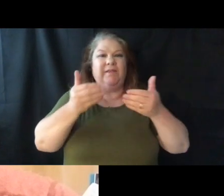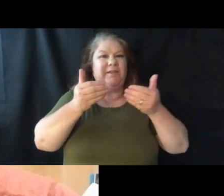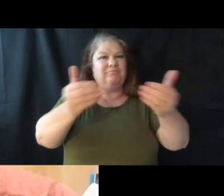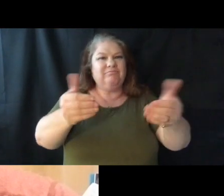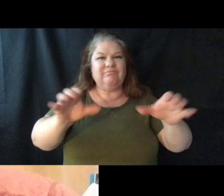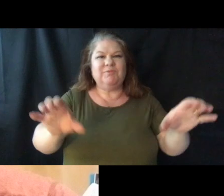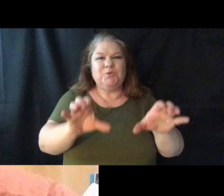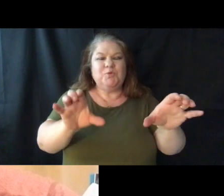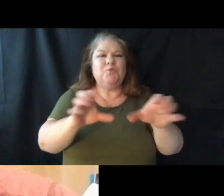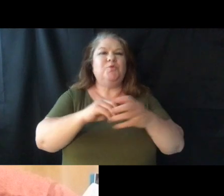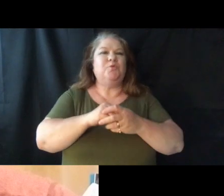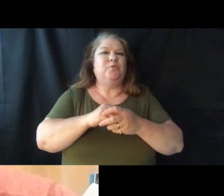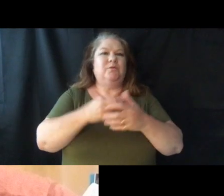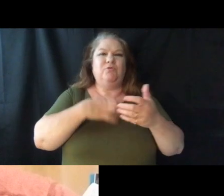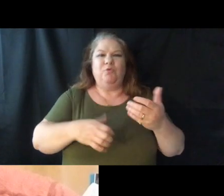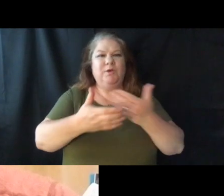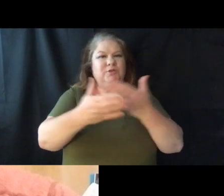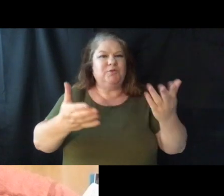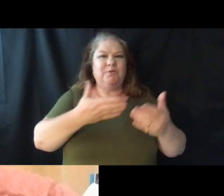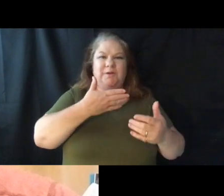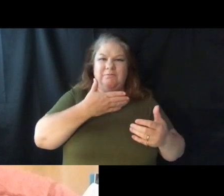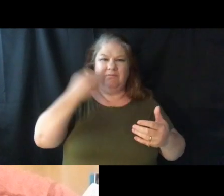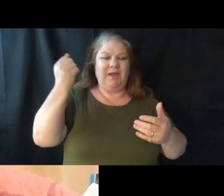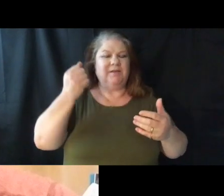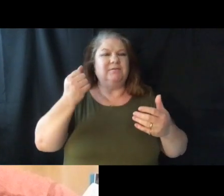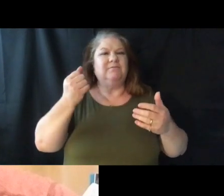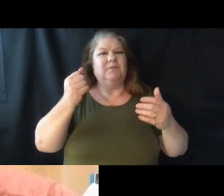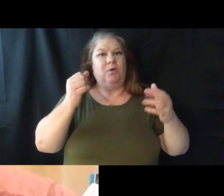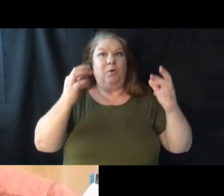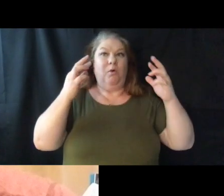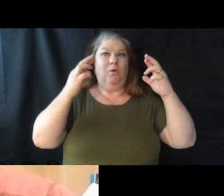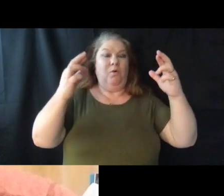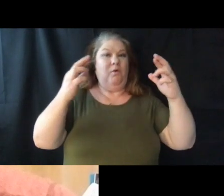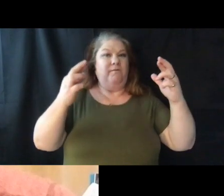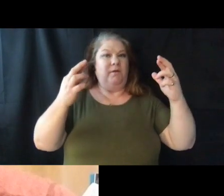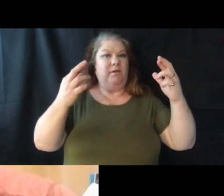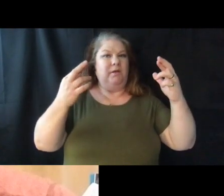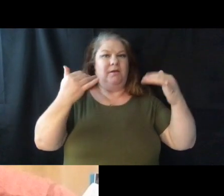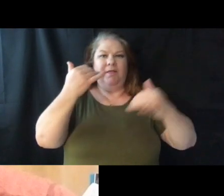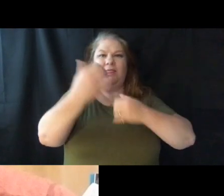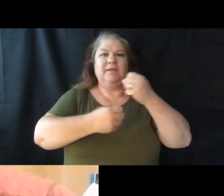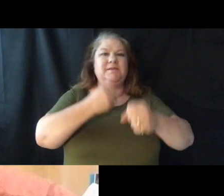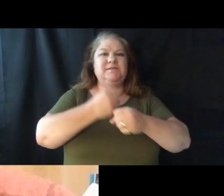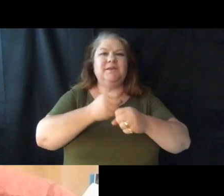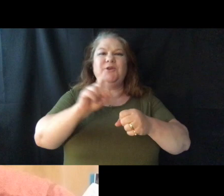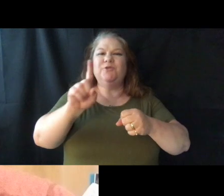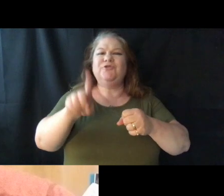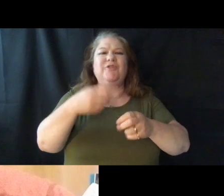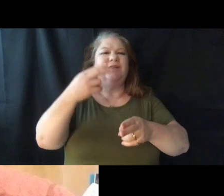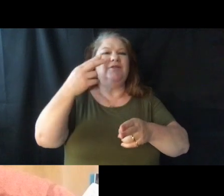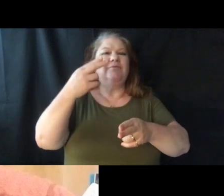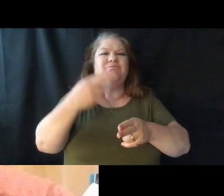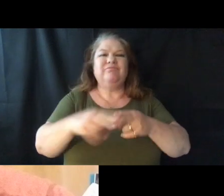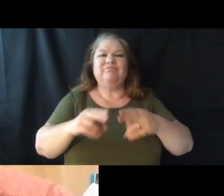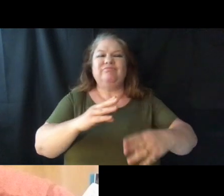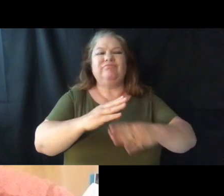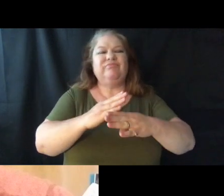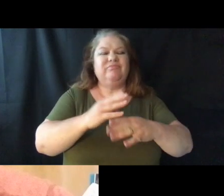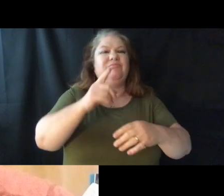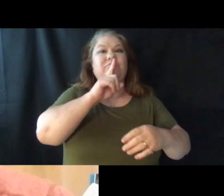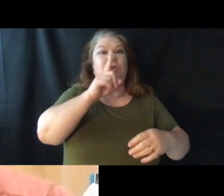all the best, and hopefully this year is just a stepping stone for you and not something that you feel is something